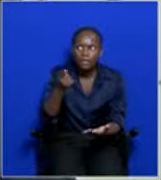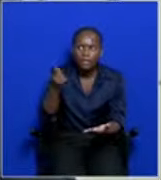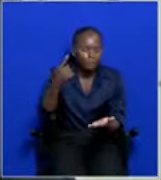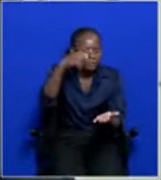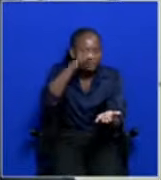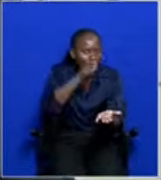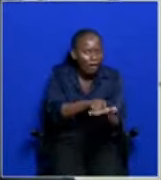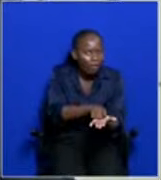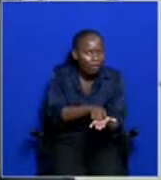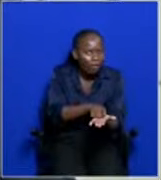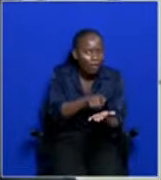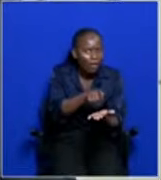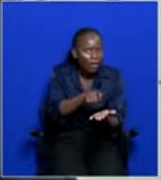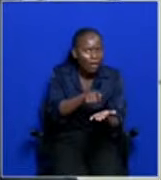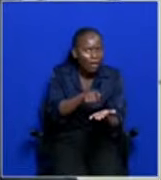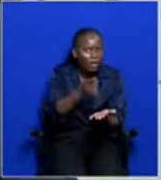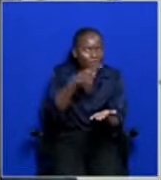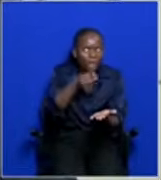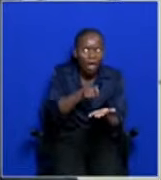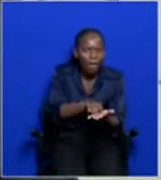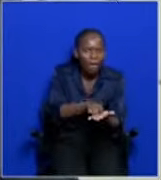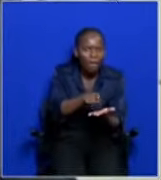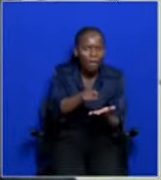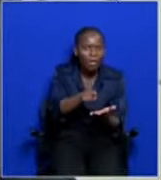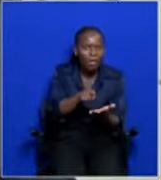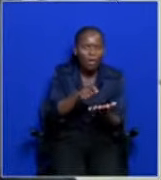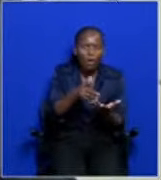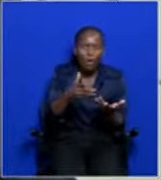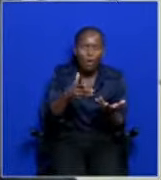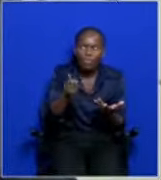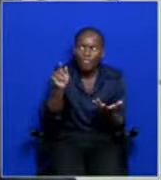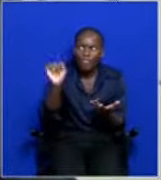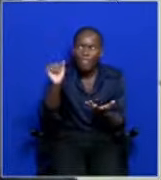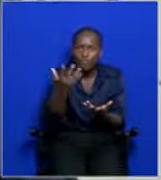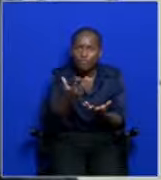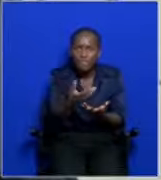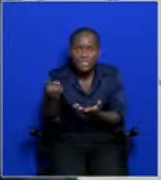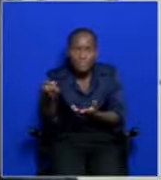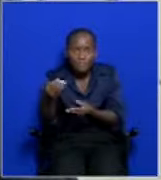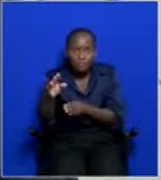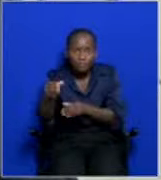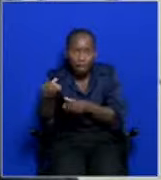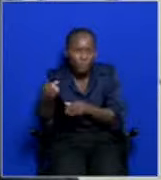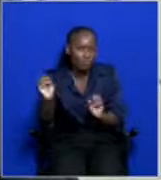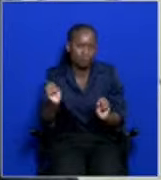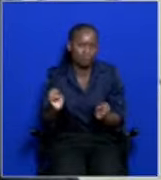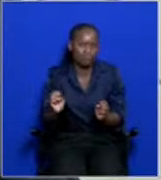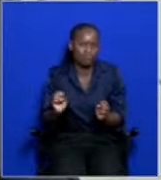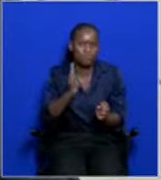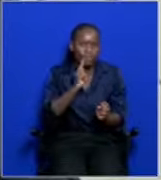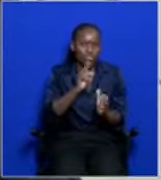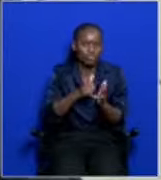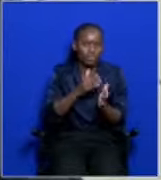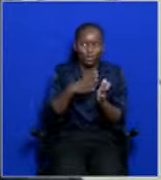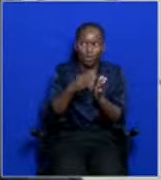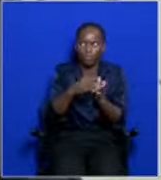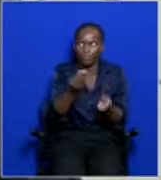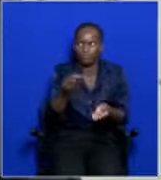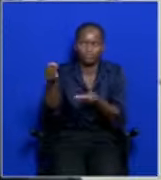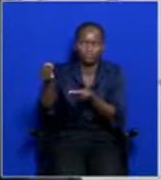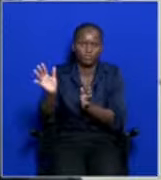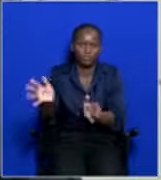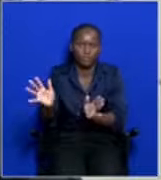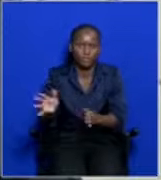they received this. I didn't do that, but I gave it to them, Ms.